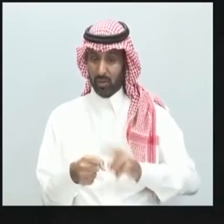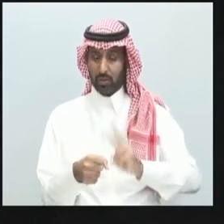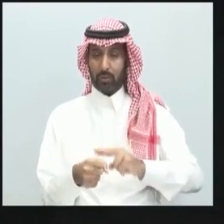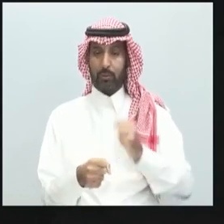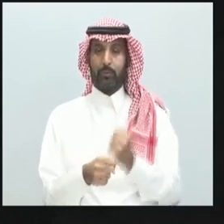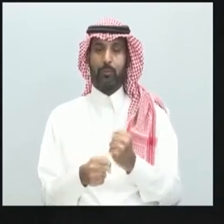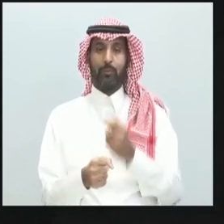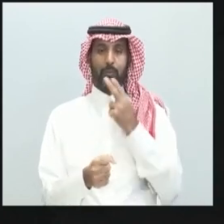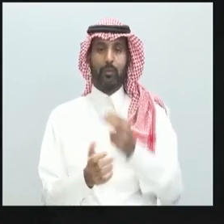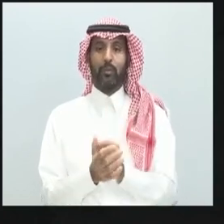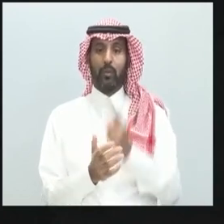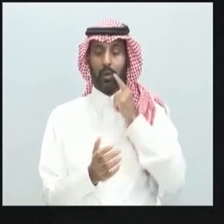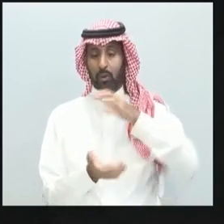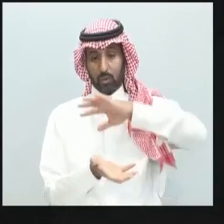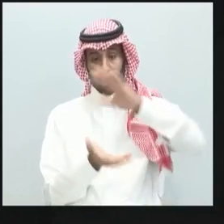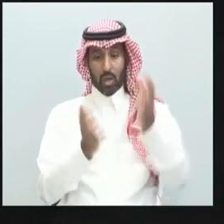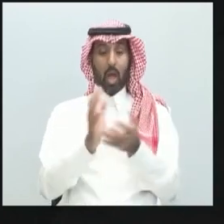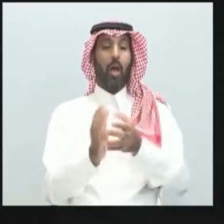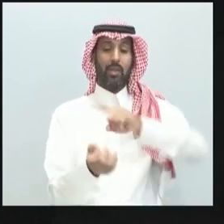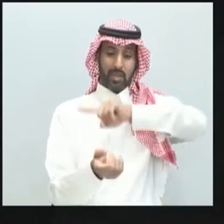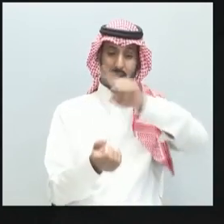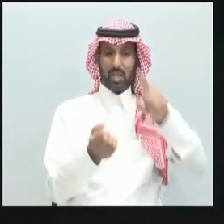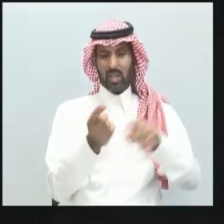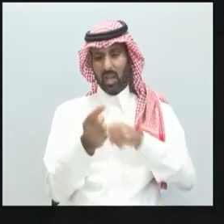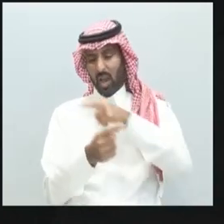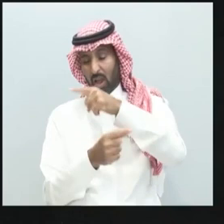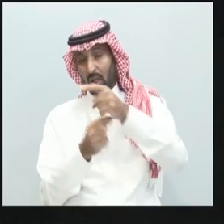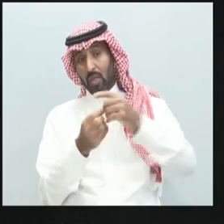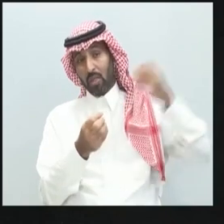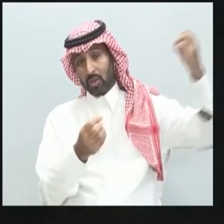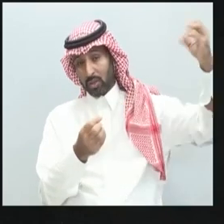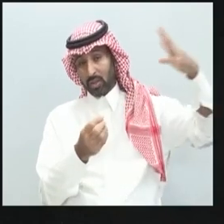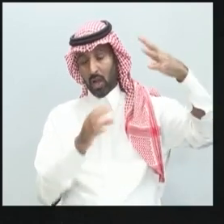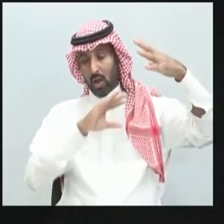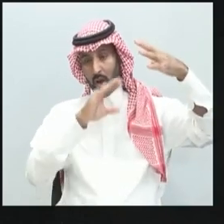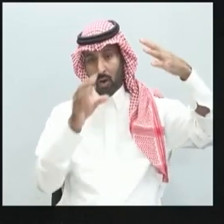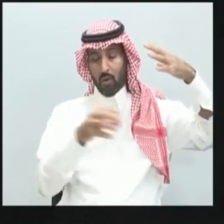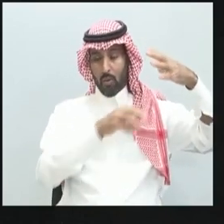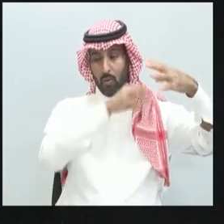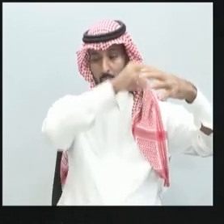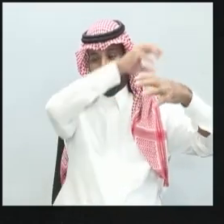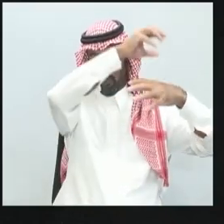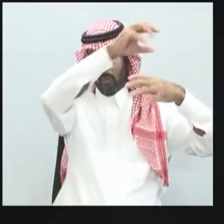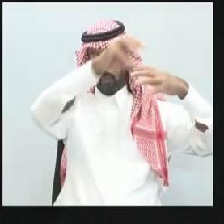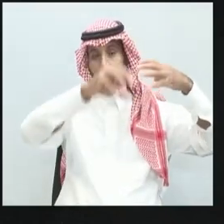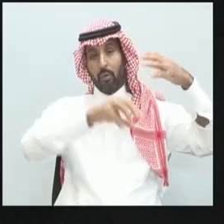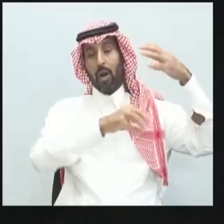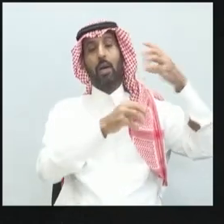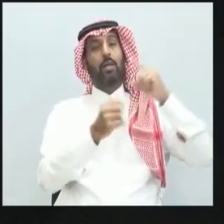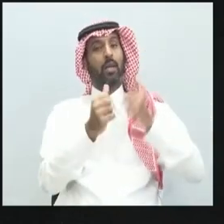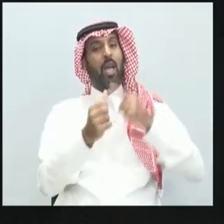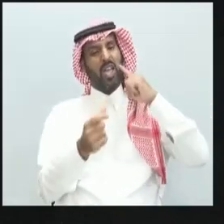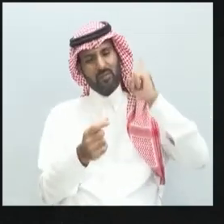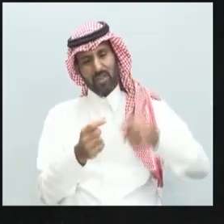example, when you say the earth circles the sun, this is happening all the time. The earth circles the sun